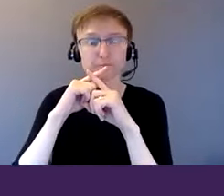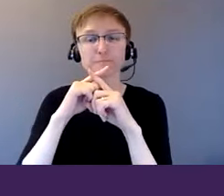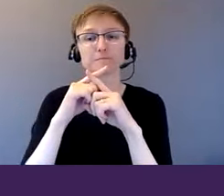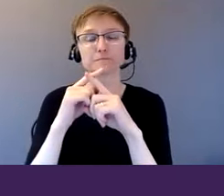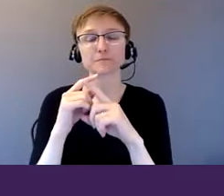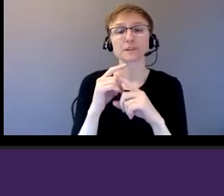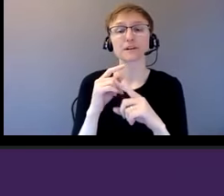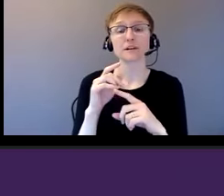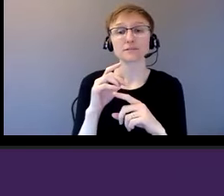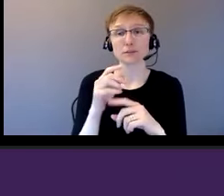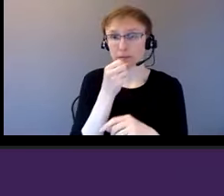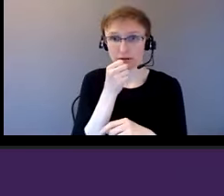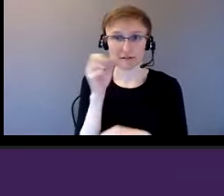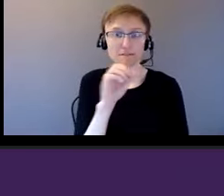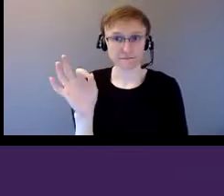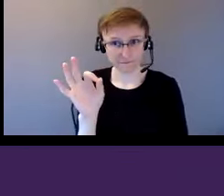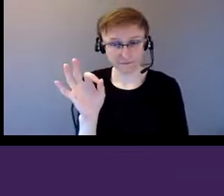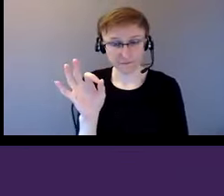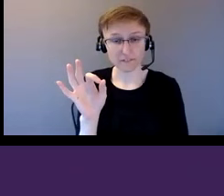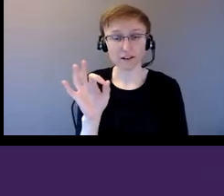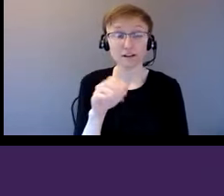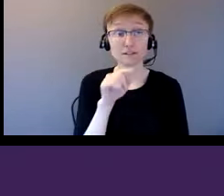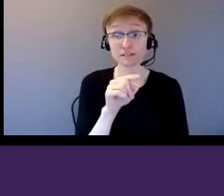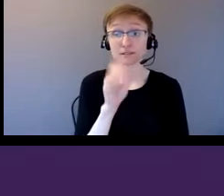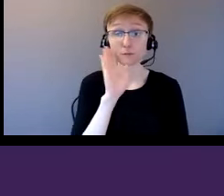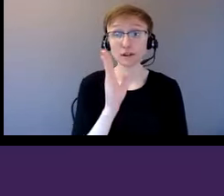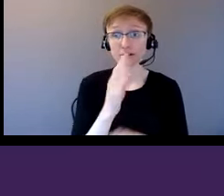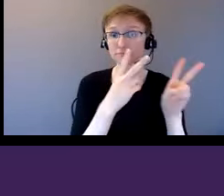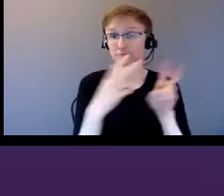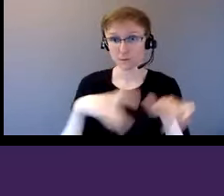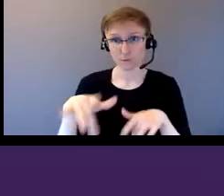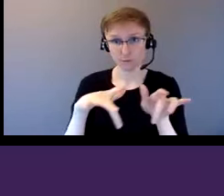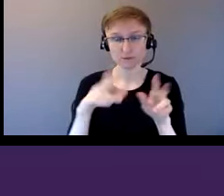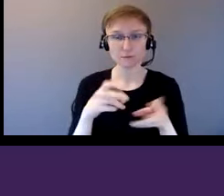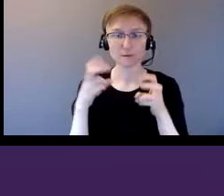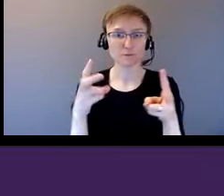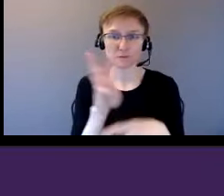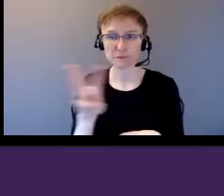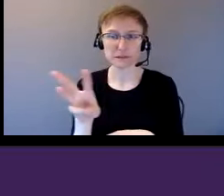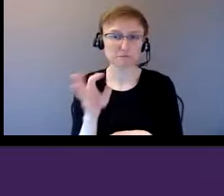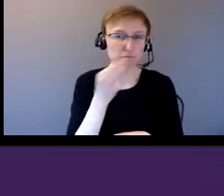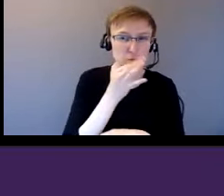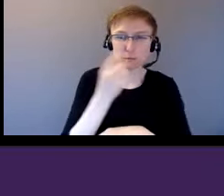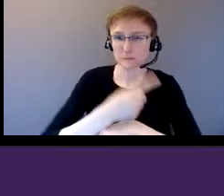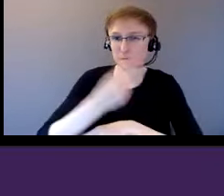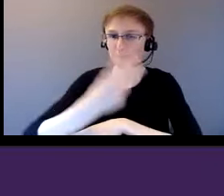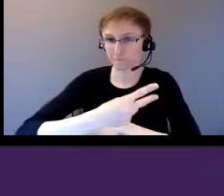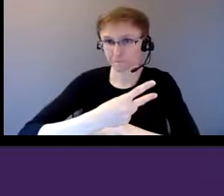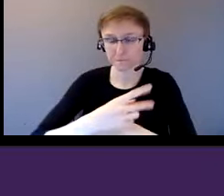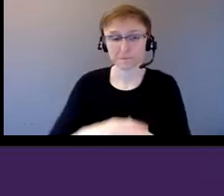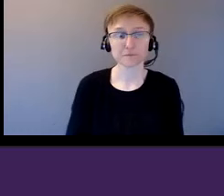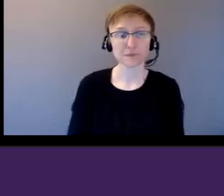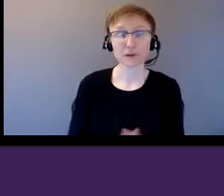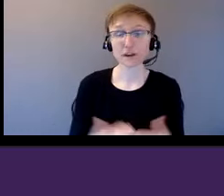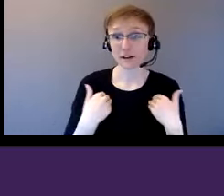the session is going to be recorded and will be posted on our website within the next day or two. And we are joined with